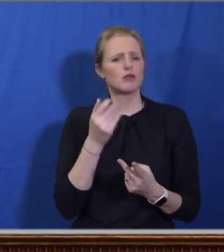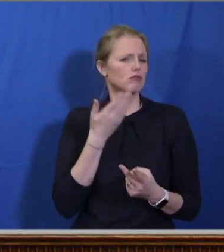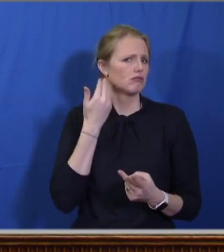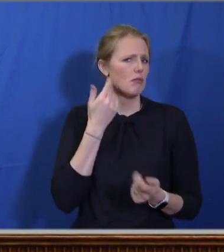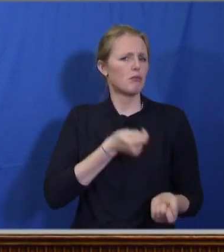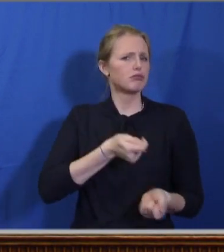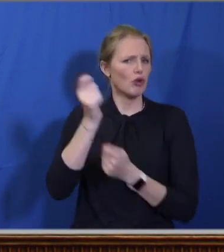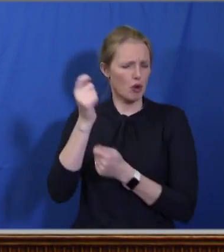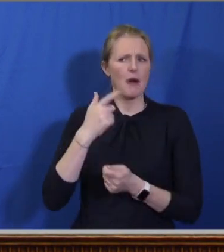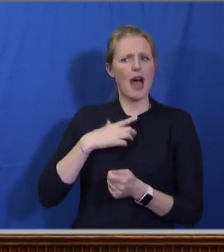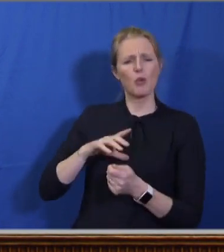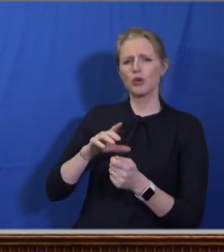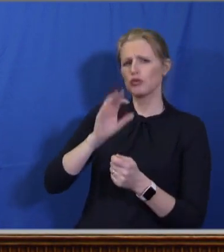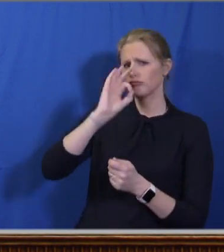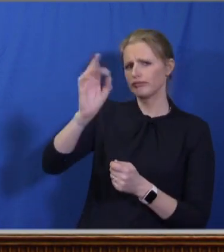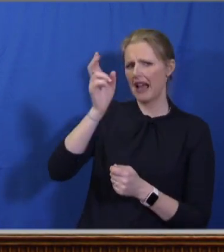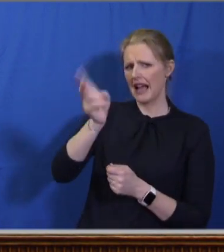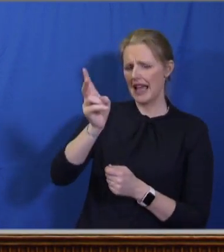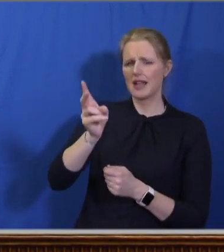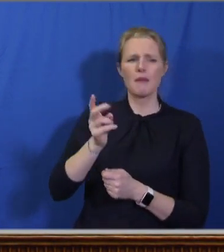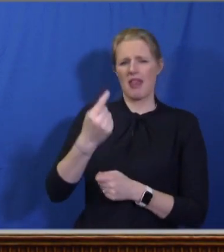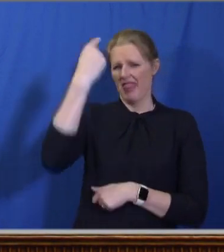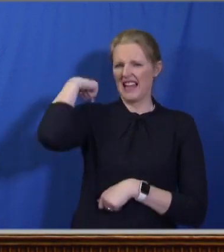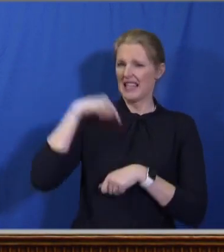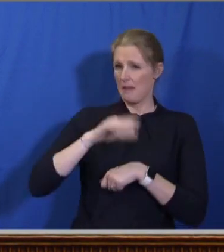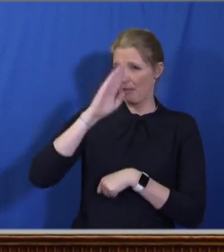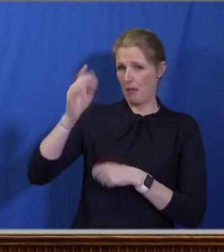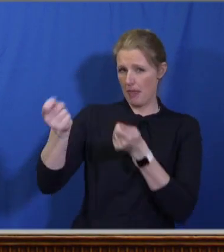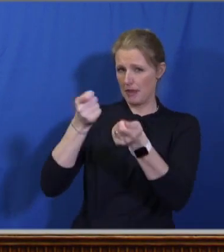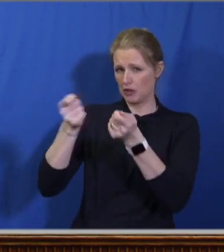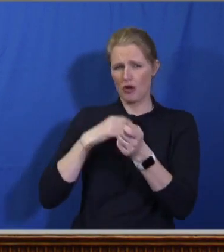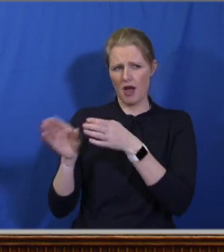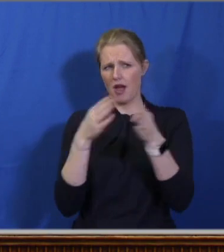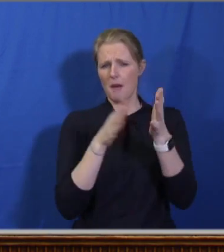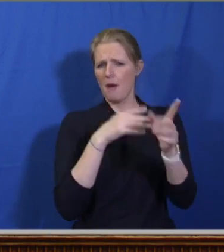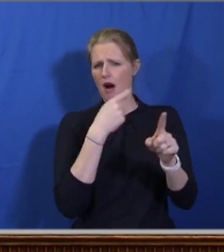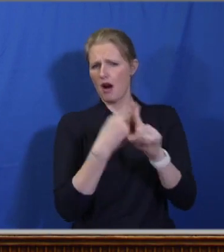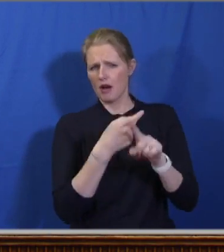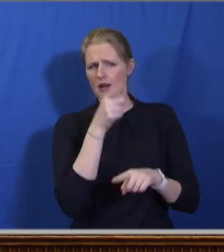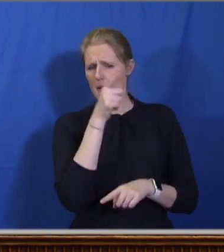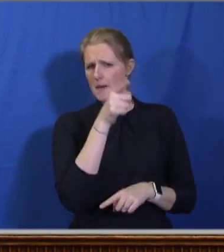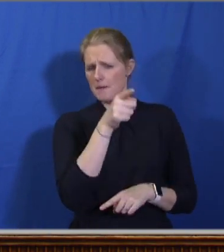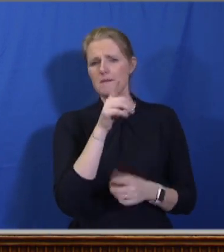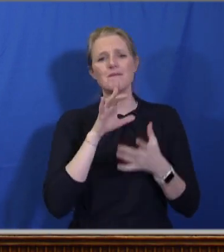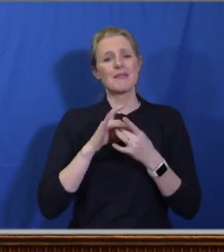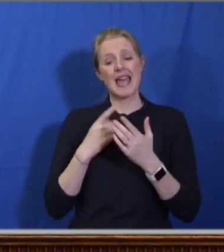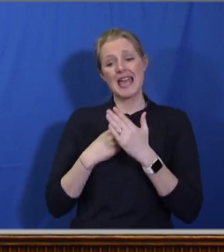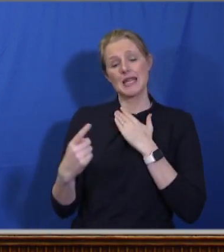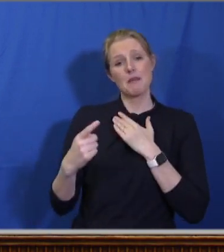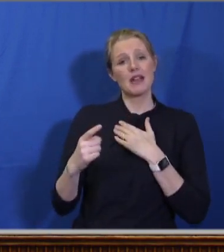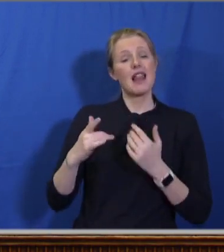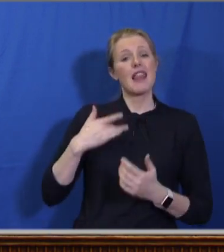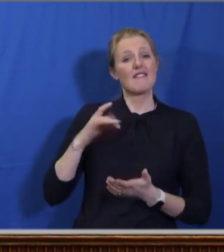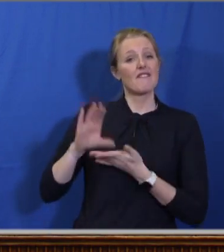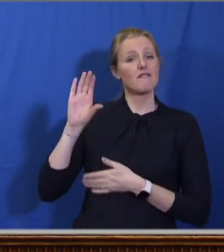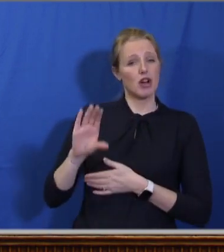of the members directly to the Minister, it might be for Mark. It was just in terms of the Independent Living Fund, and I know